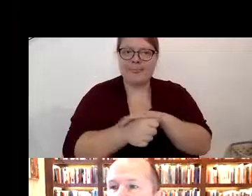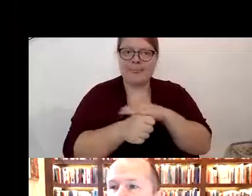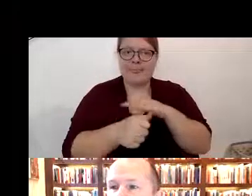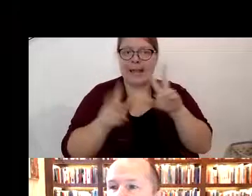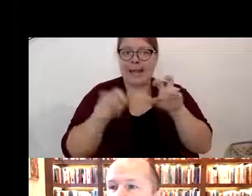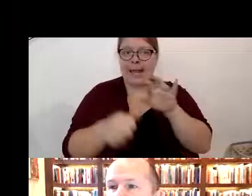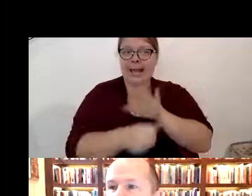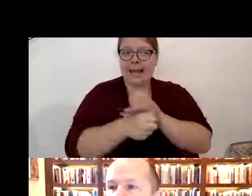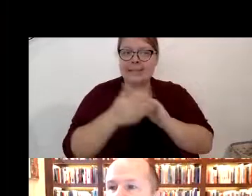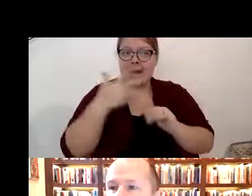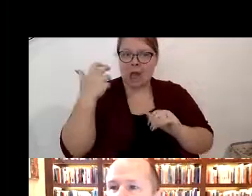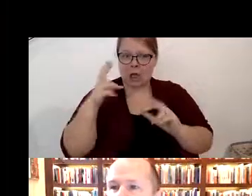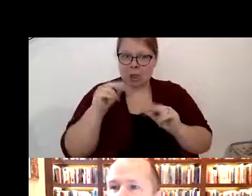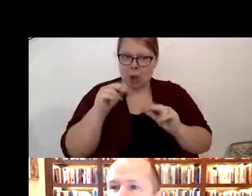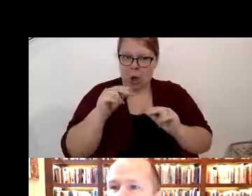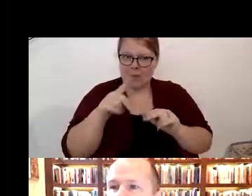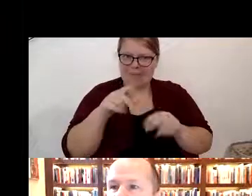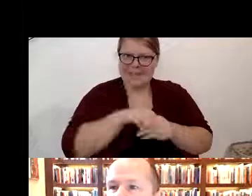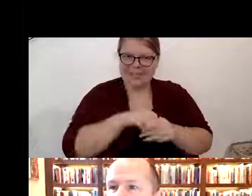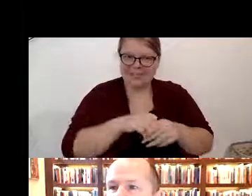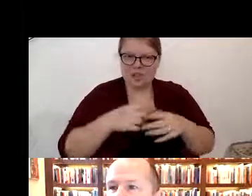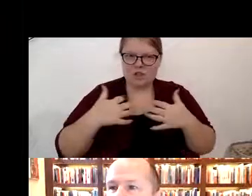is, it's in the stripes. Do you see